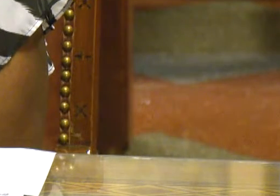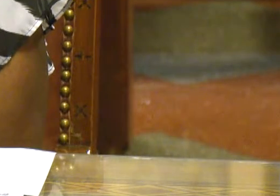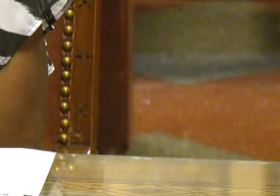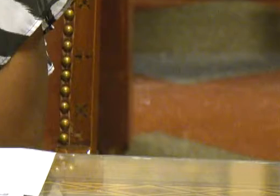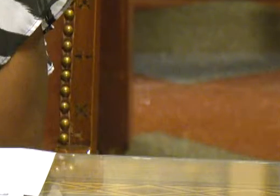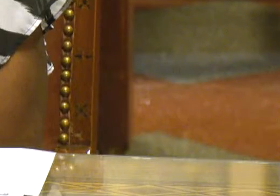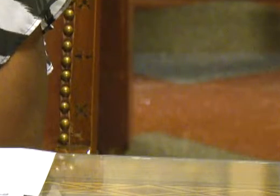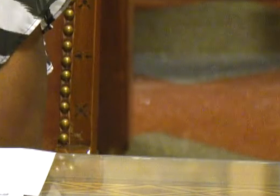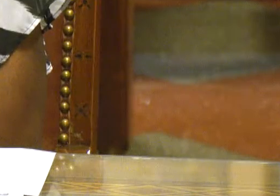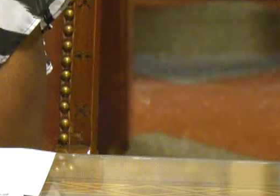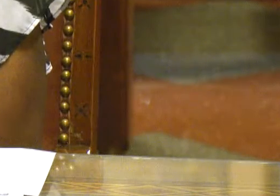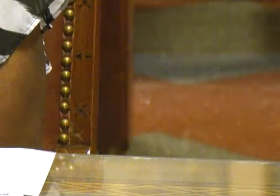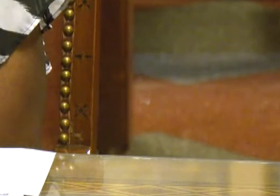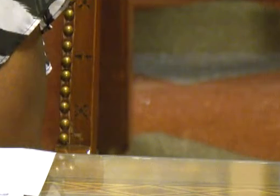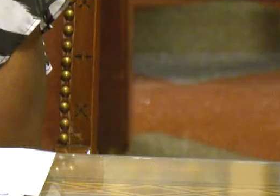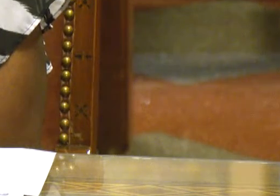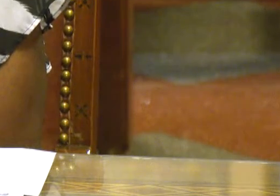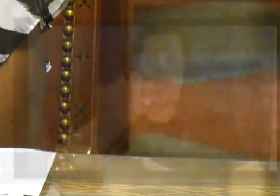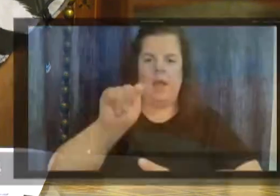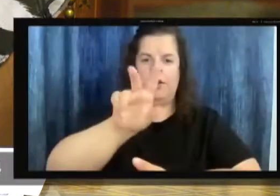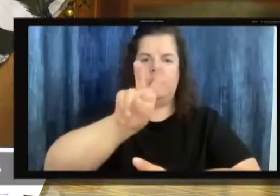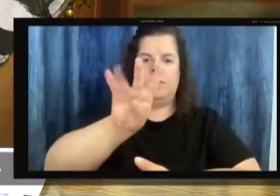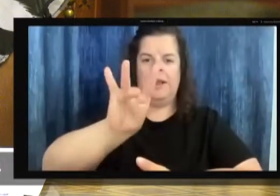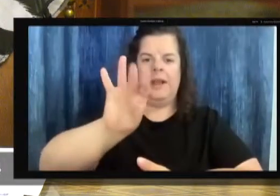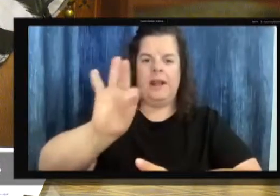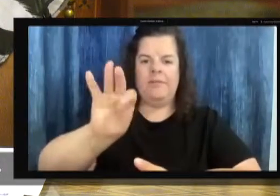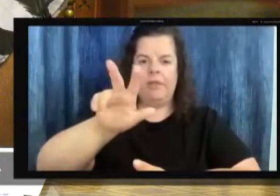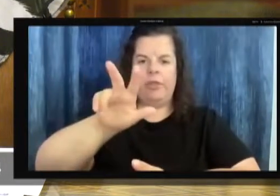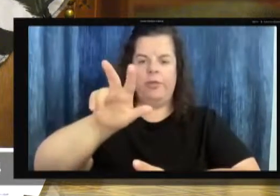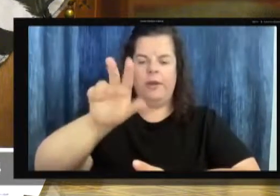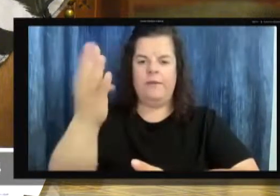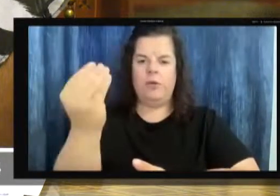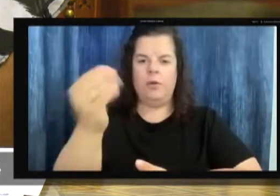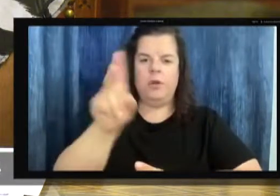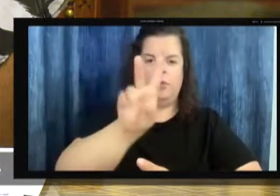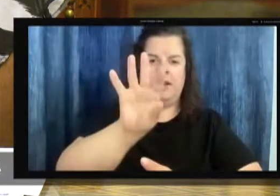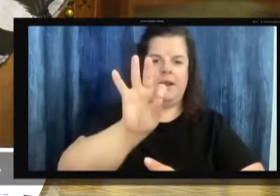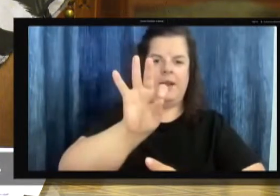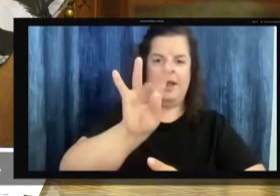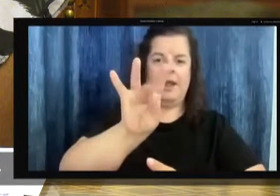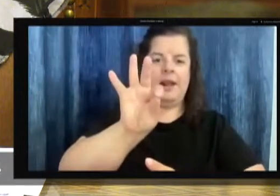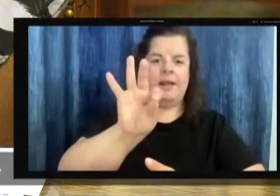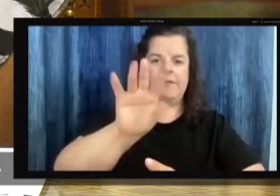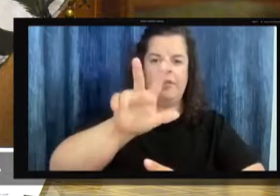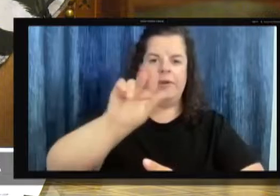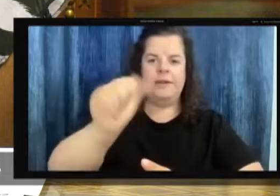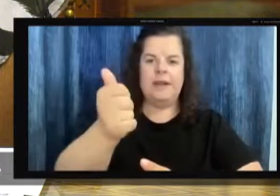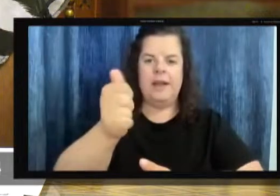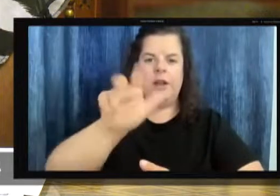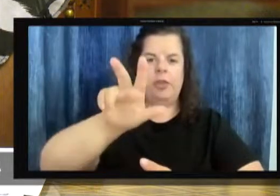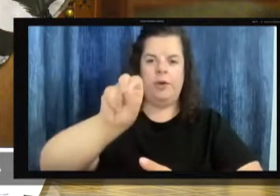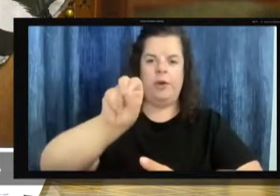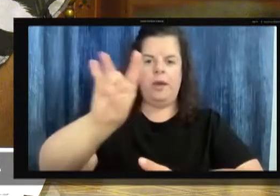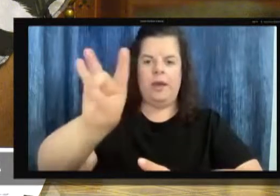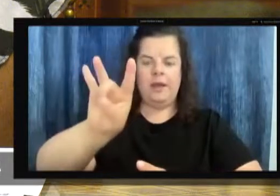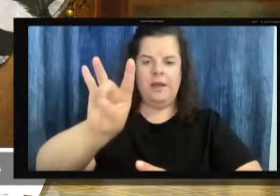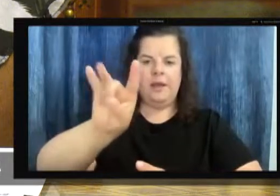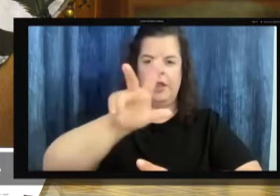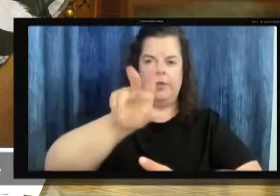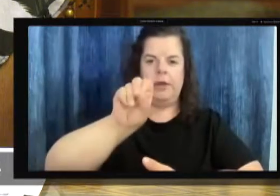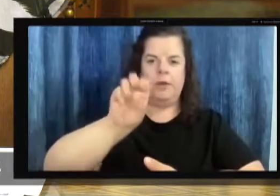numbers 28F314, 28F310, 28F308,